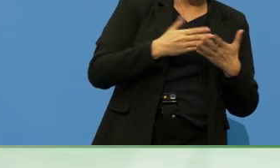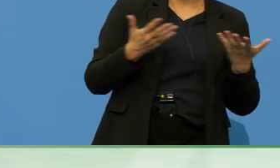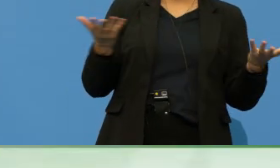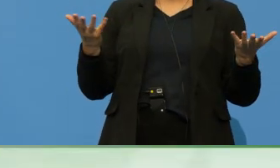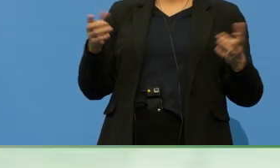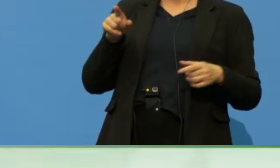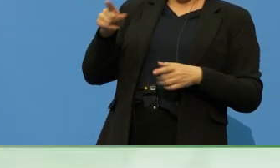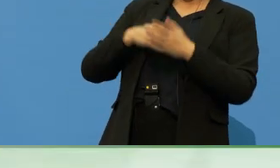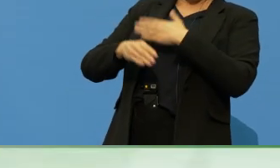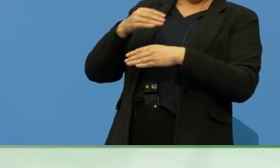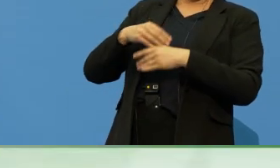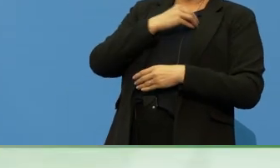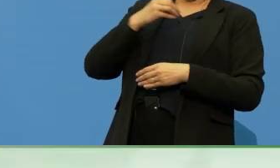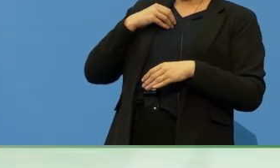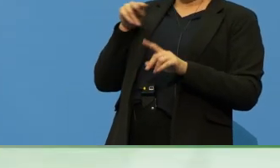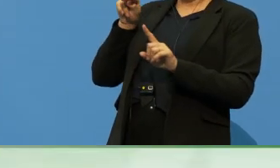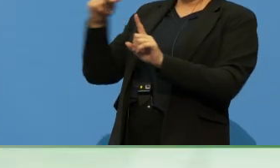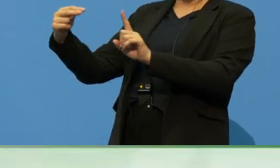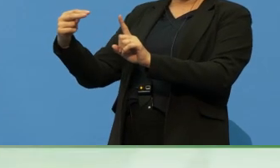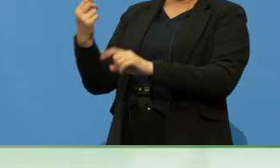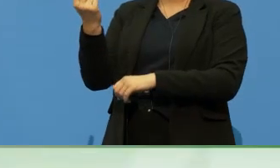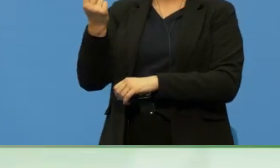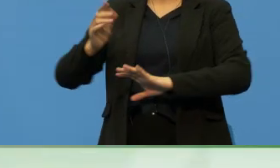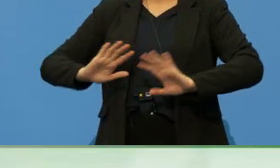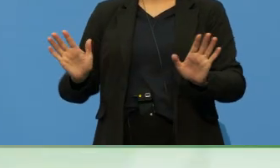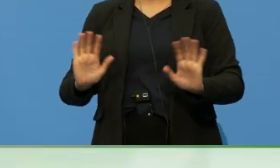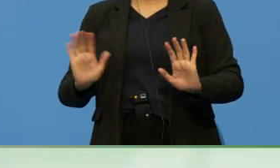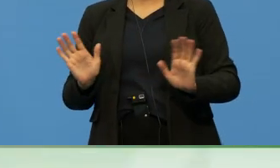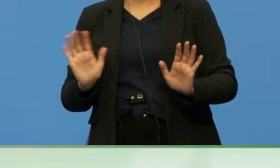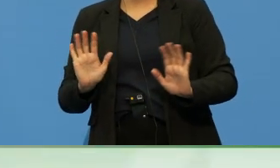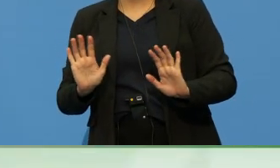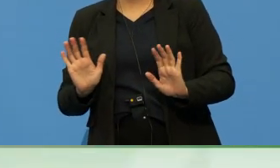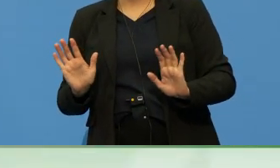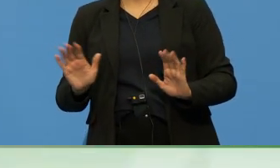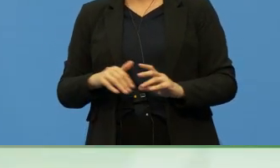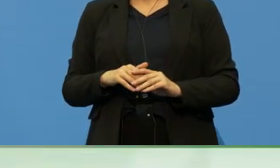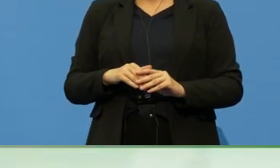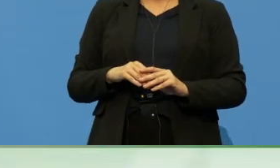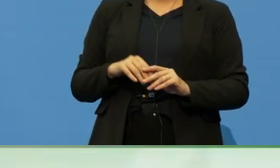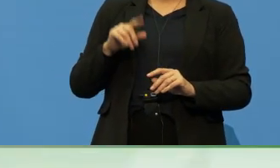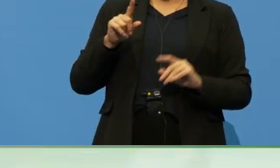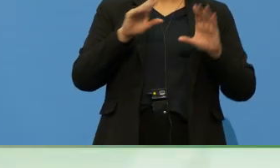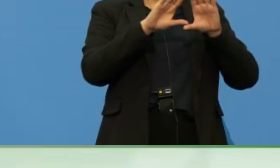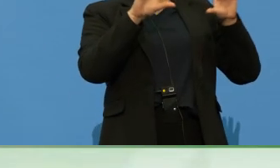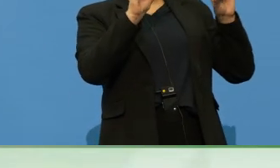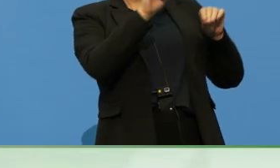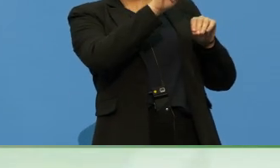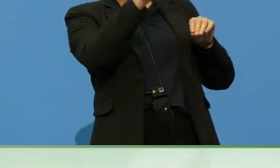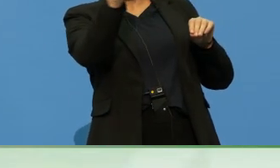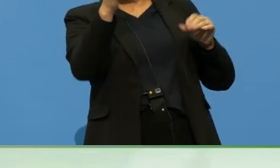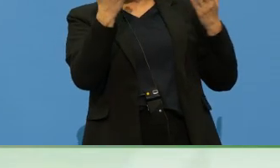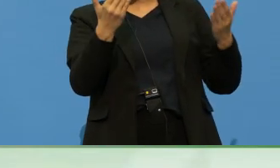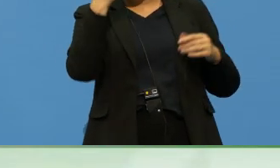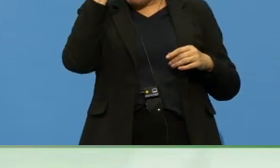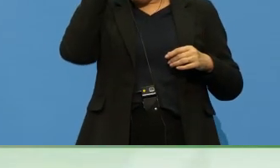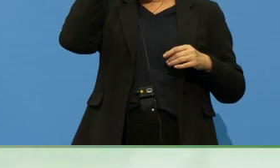whatever. And that's very the mindset. Some companies are changing their mindset. I'm not saying, but this is